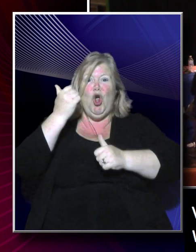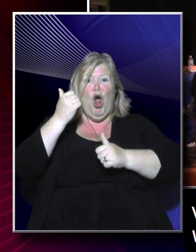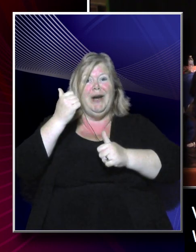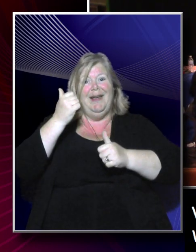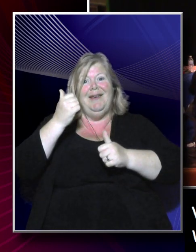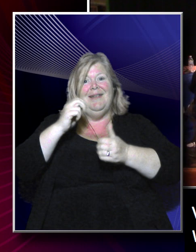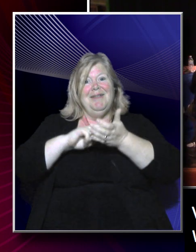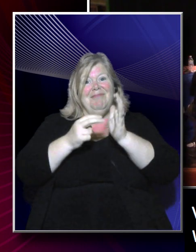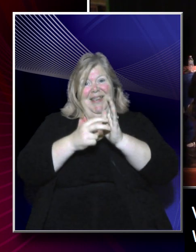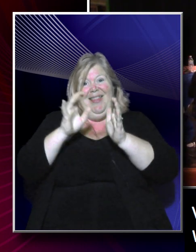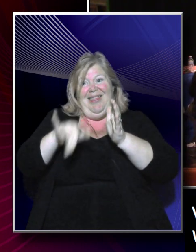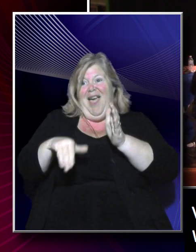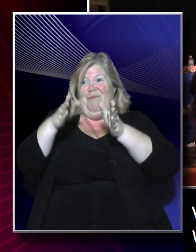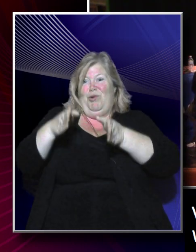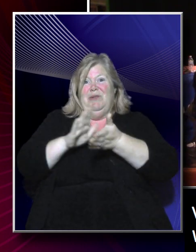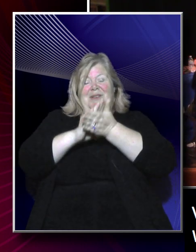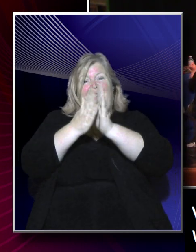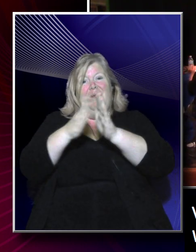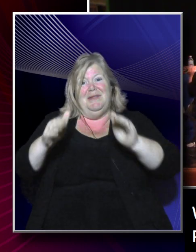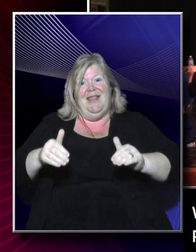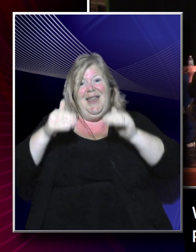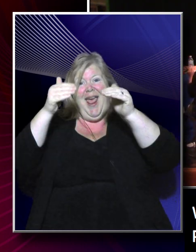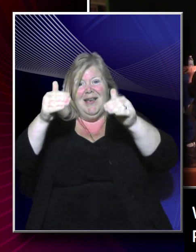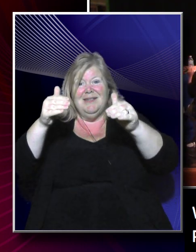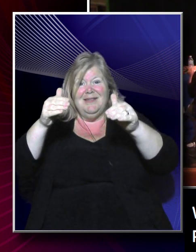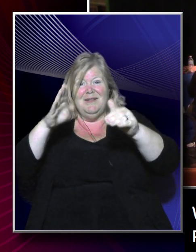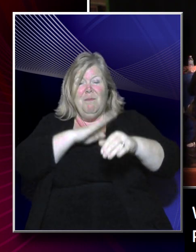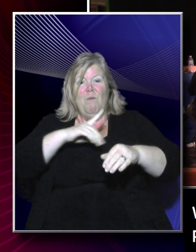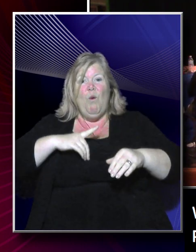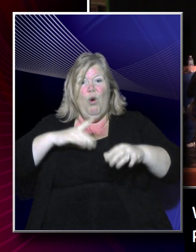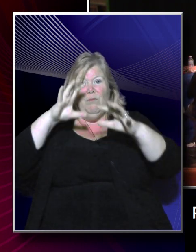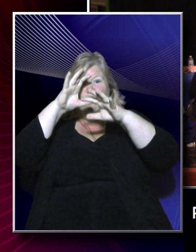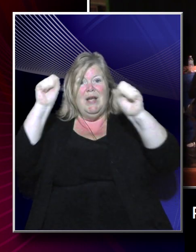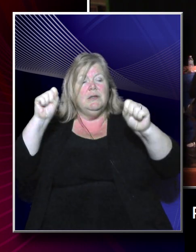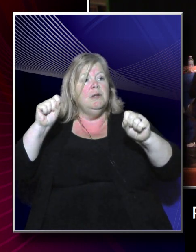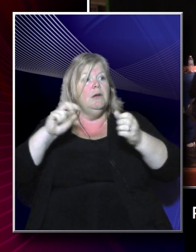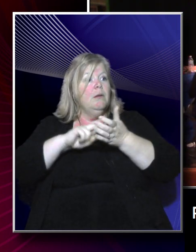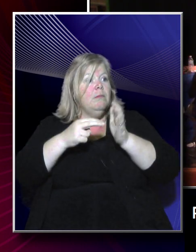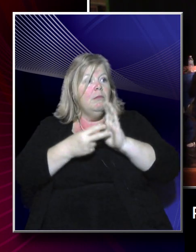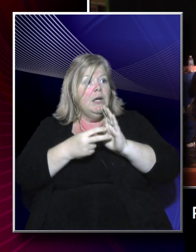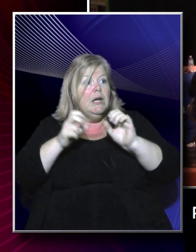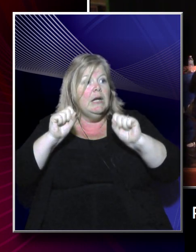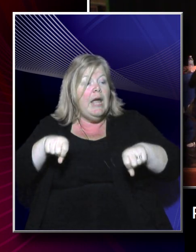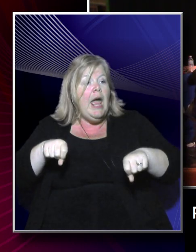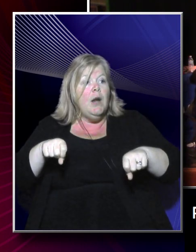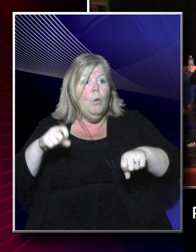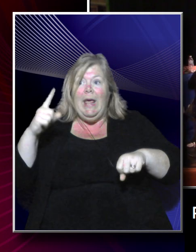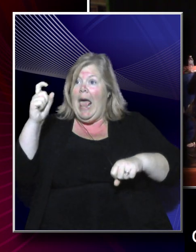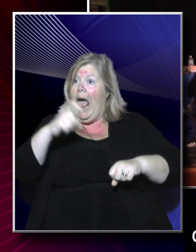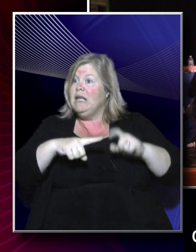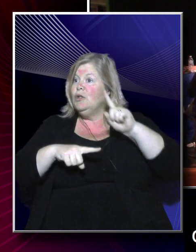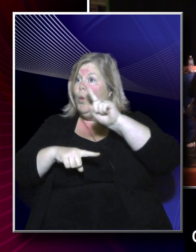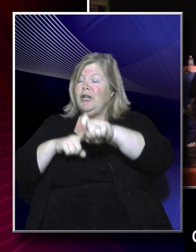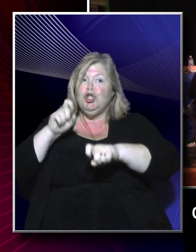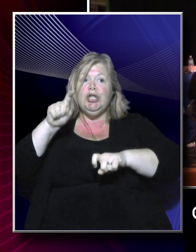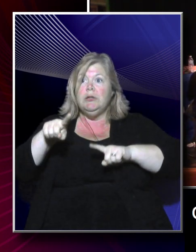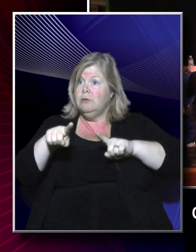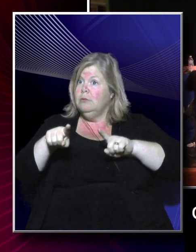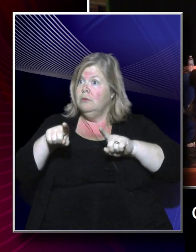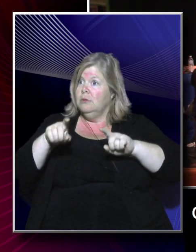next board president, I assume as much. Should we have an opportunity to ask questions of the? If people wish, yes, that's fine.